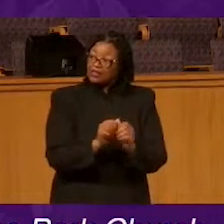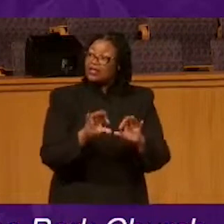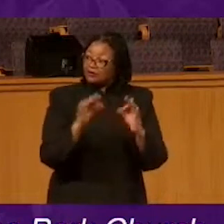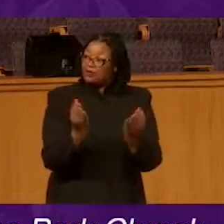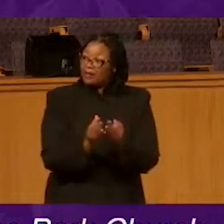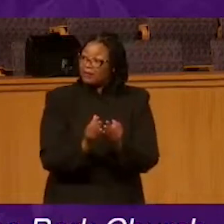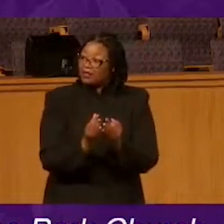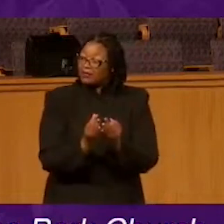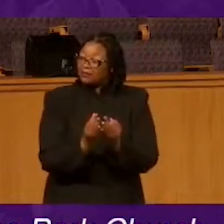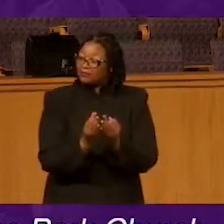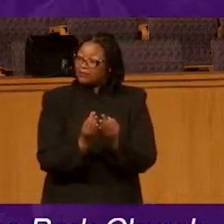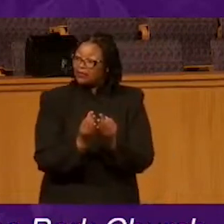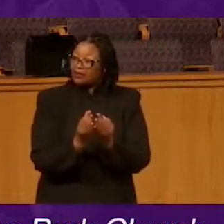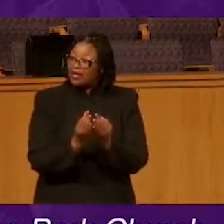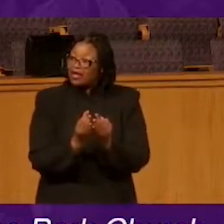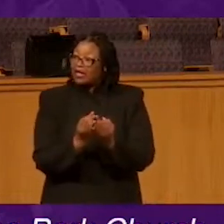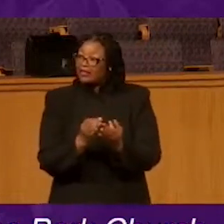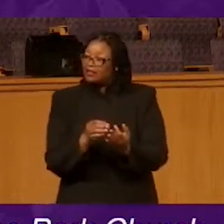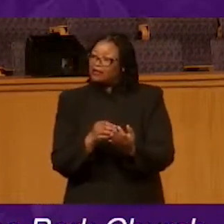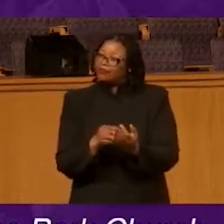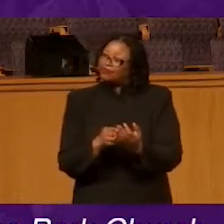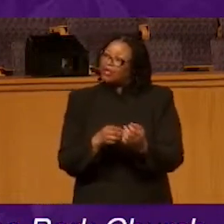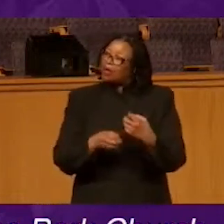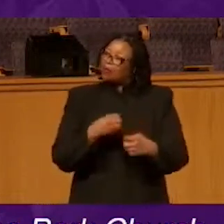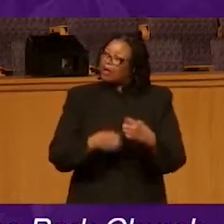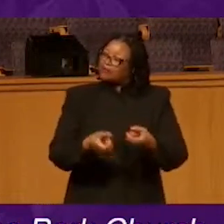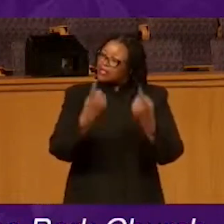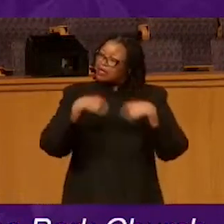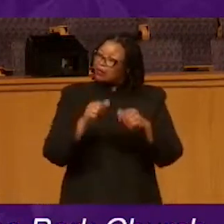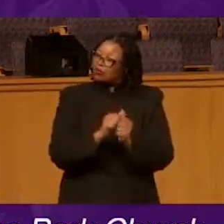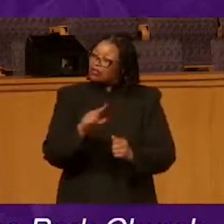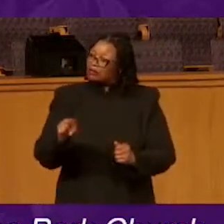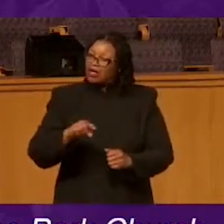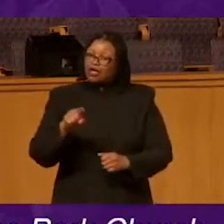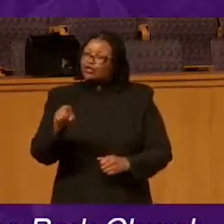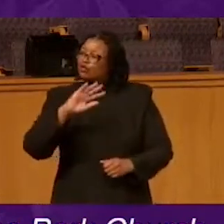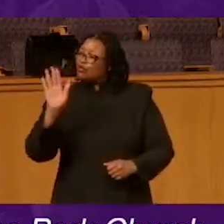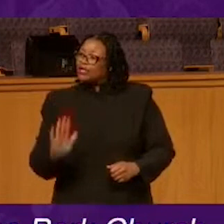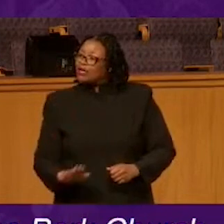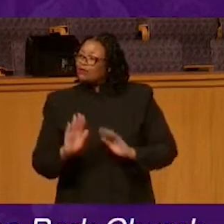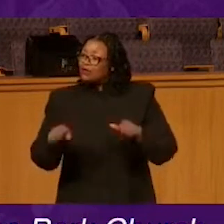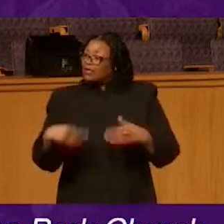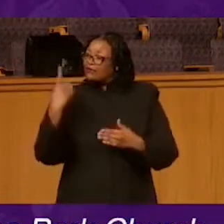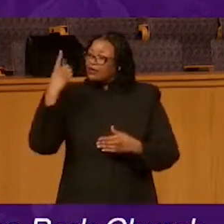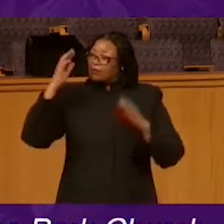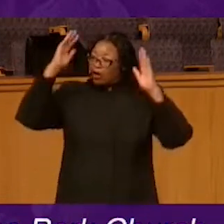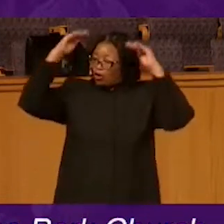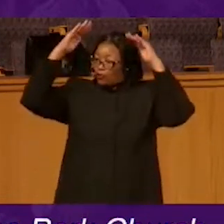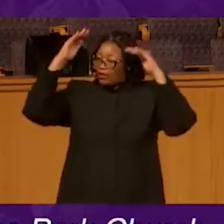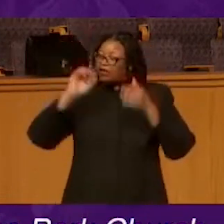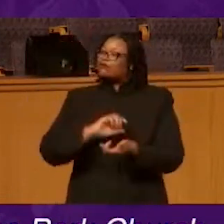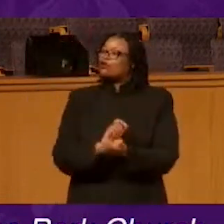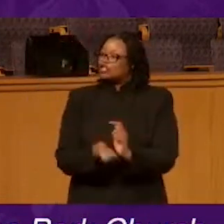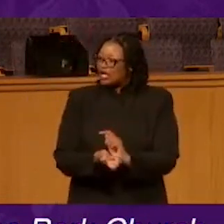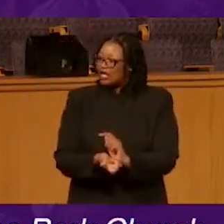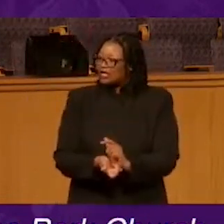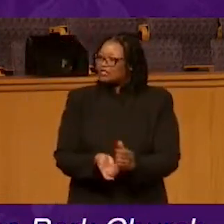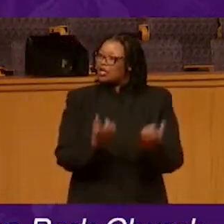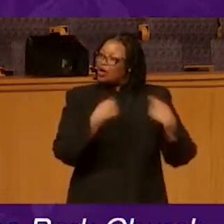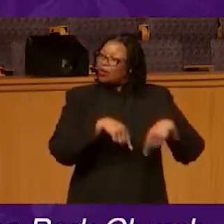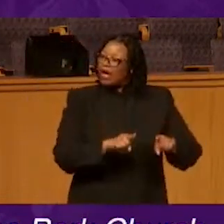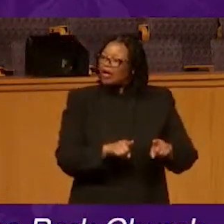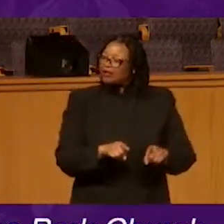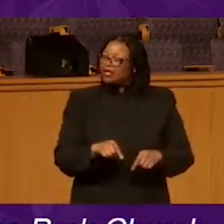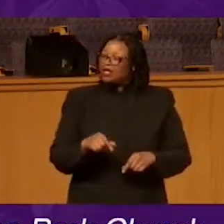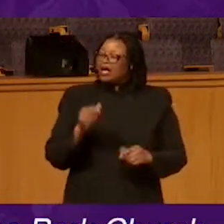the rubs that come with them, you never give up hoping for a change. While Jesus' mama